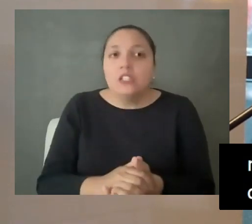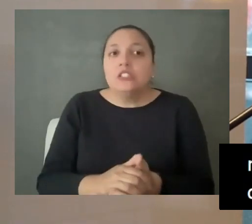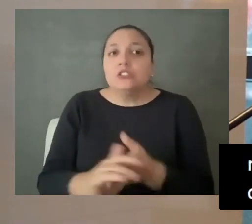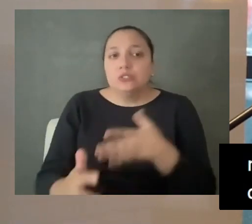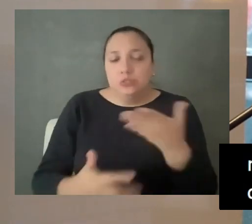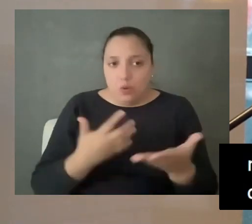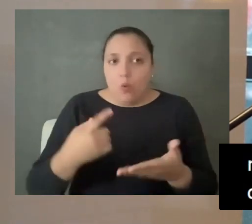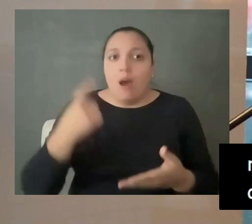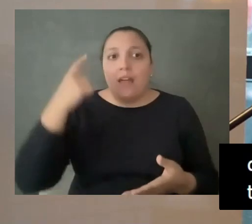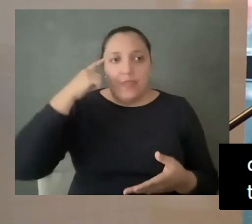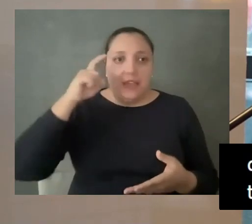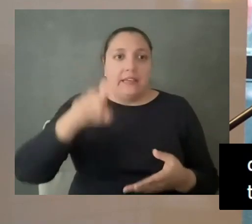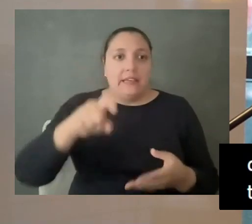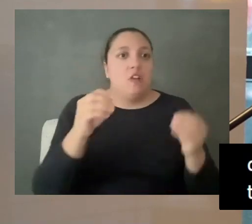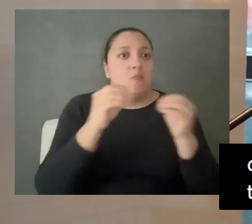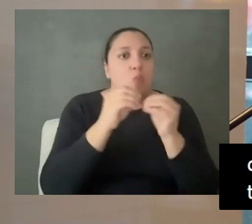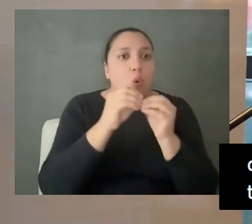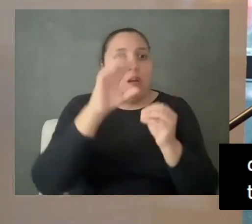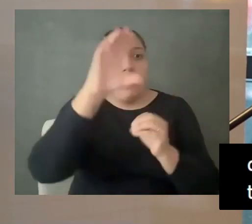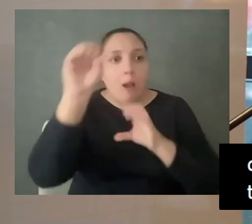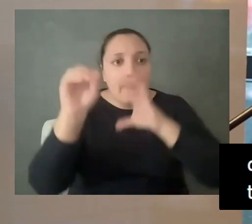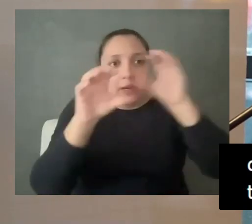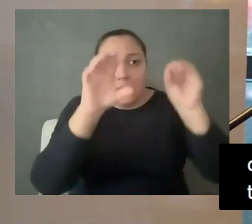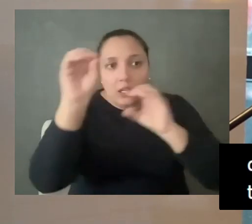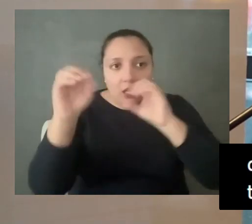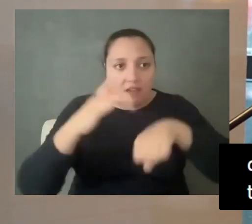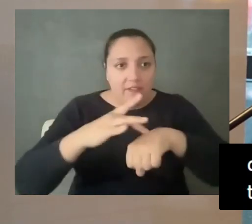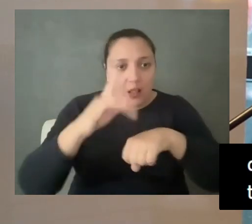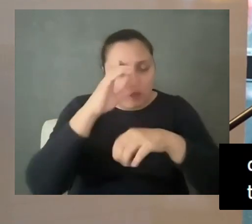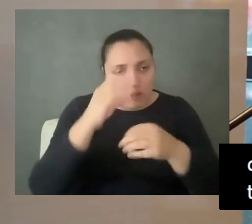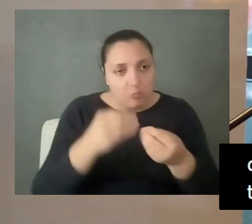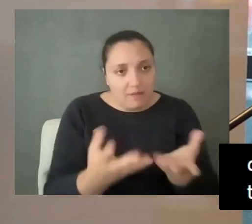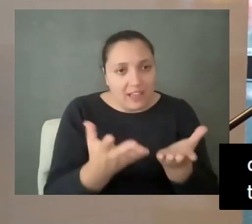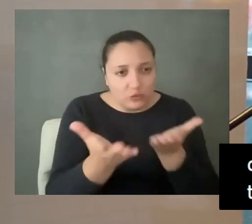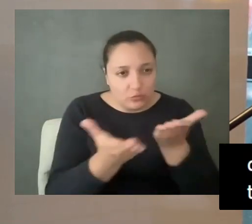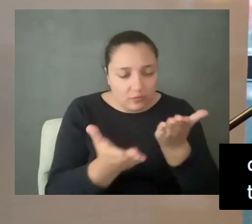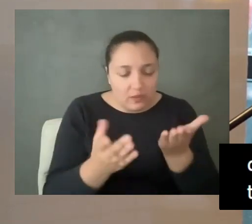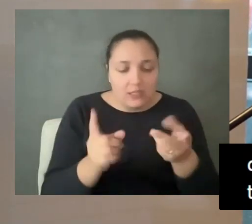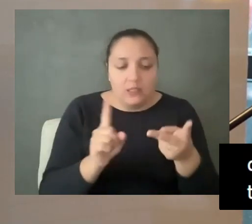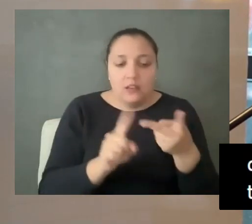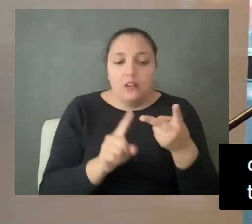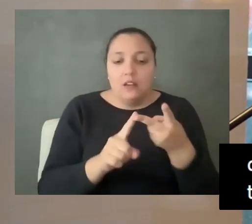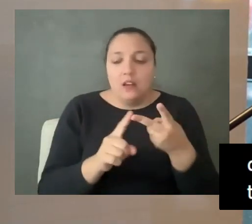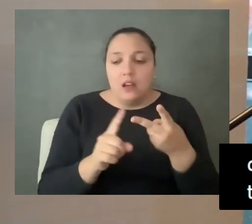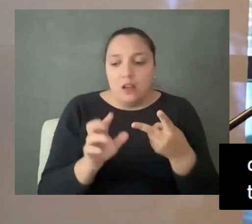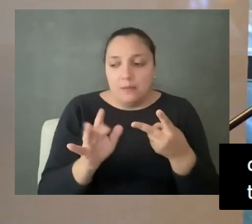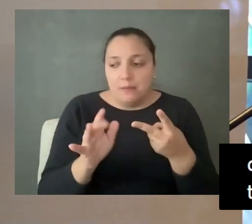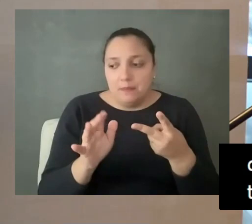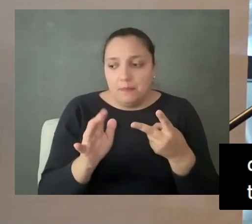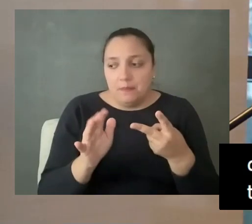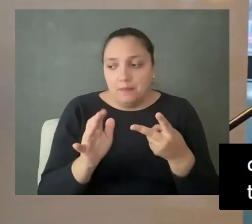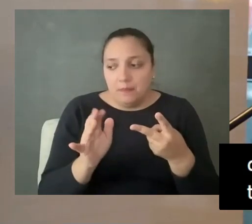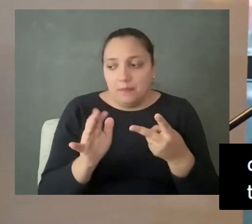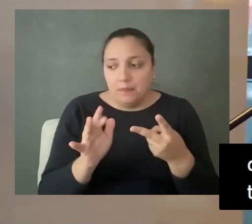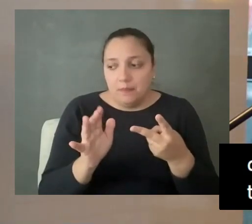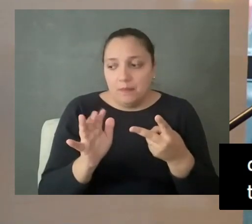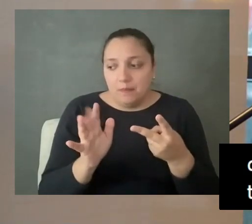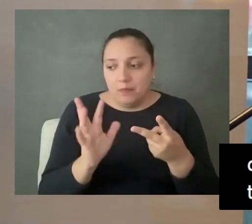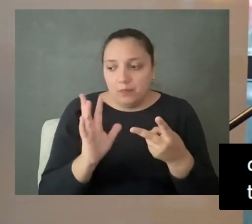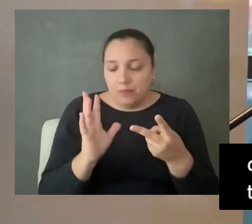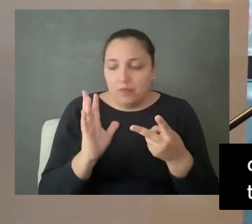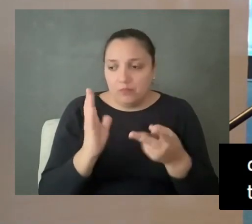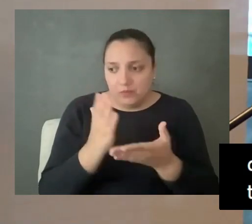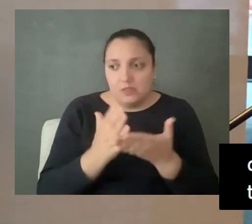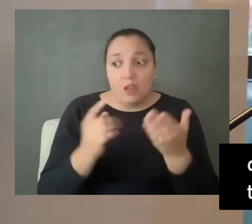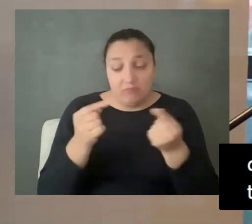going to need, one of the things I was an early proponent of is municipal programs around that. And I know I have